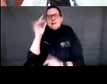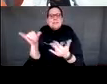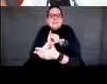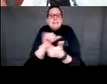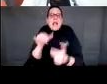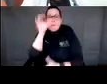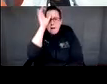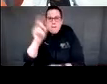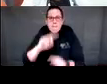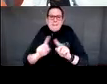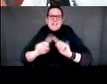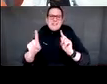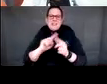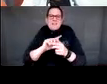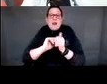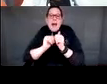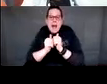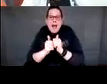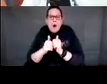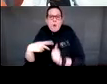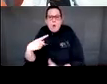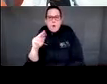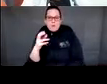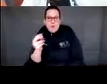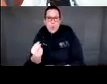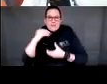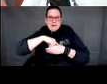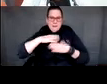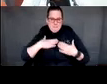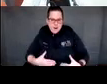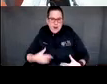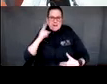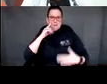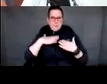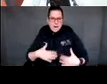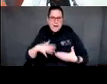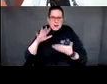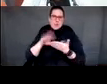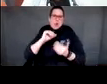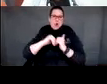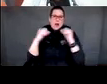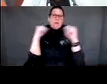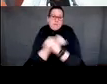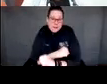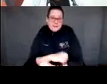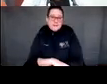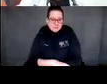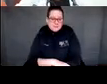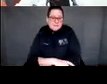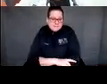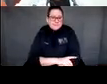ways of delivering the spike protein to the body to stimulate an immune response.